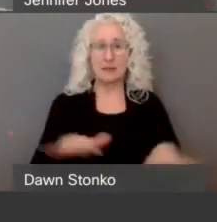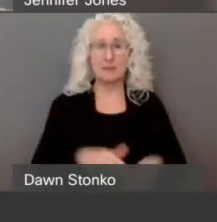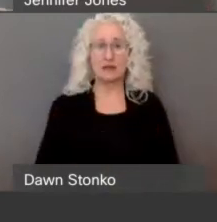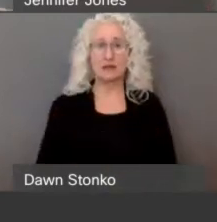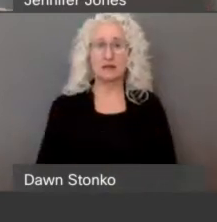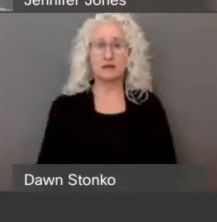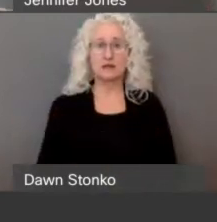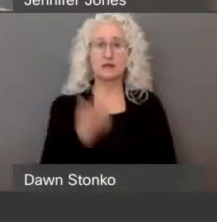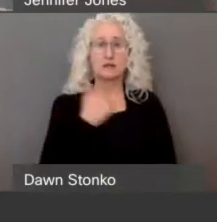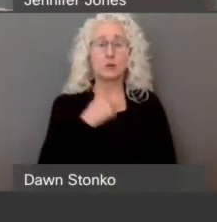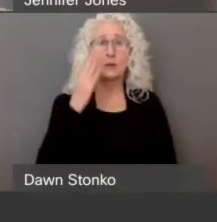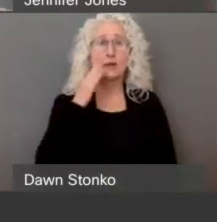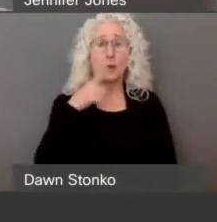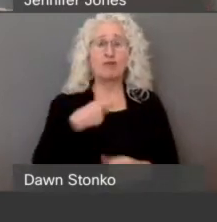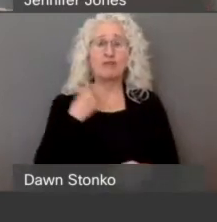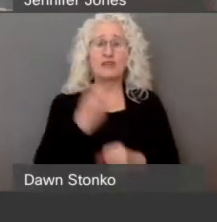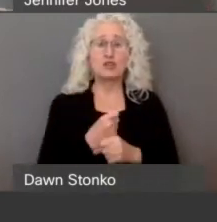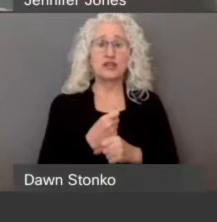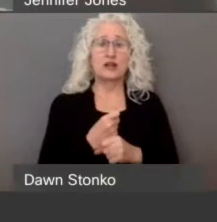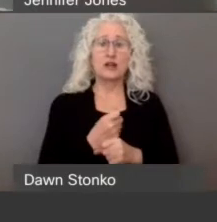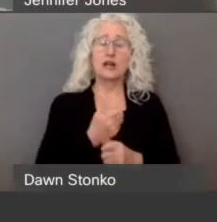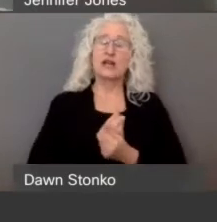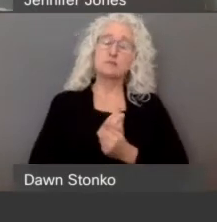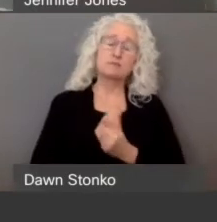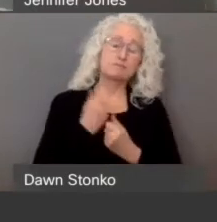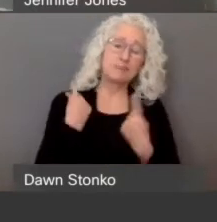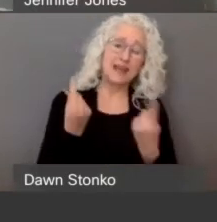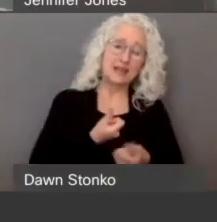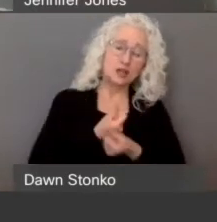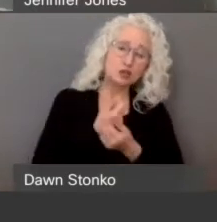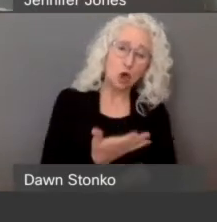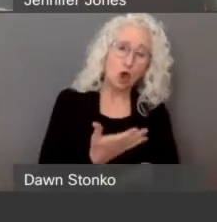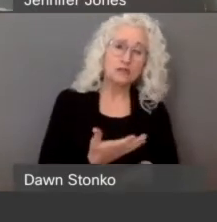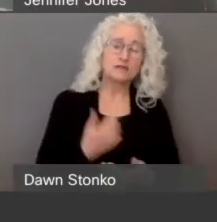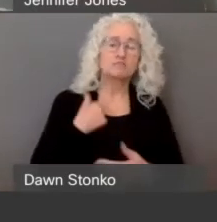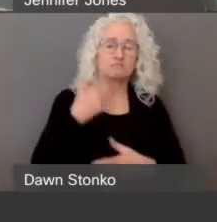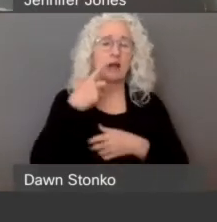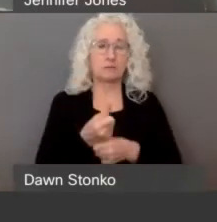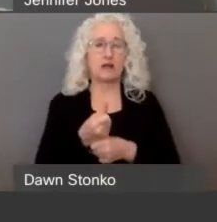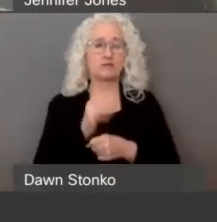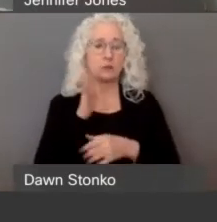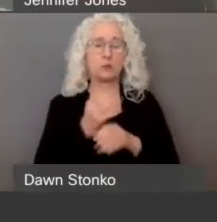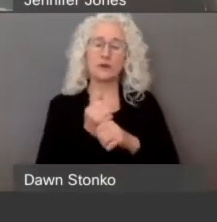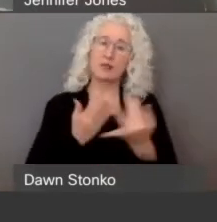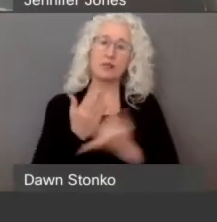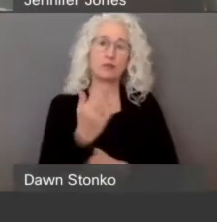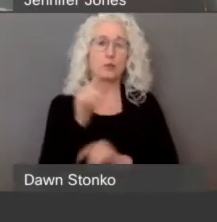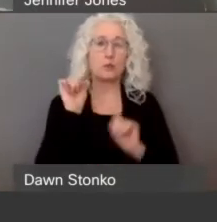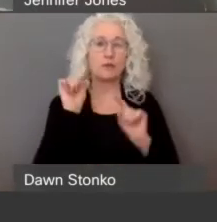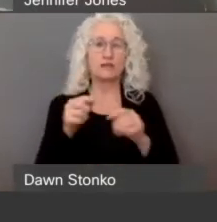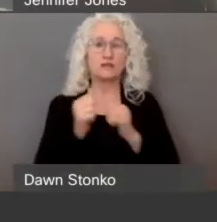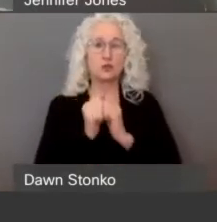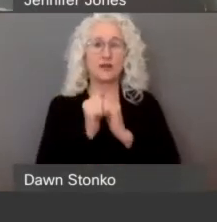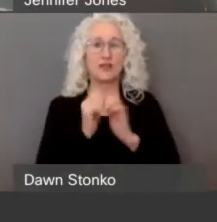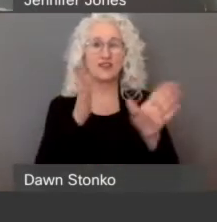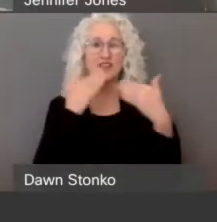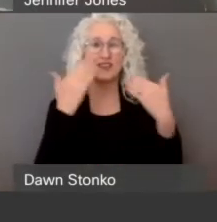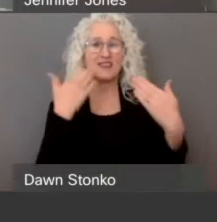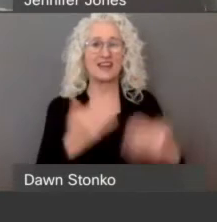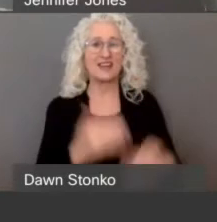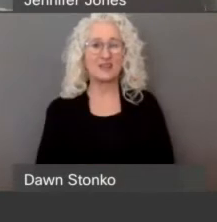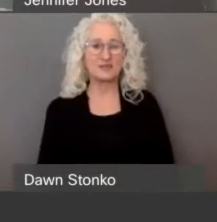we know this year has been exhausting, I'm confident that we will get through this together. Thank you.